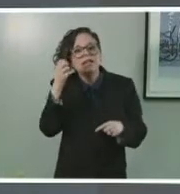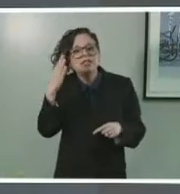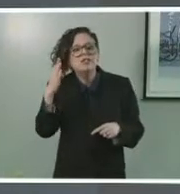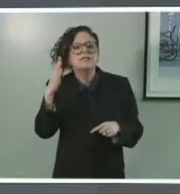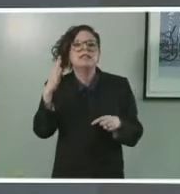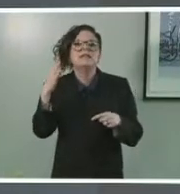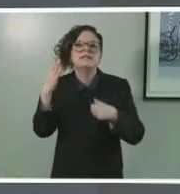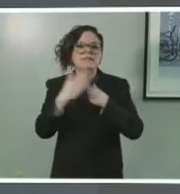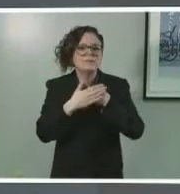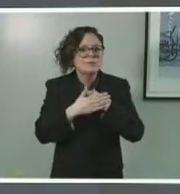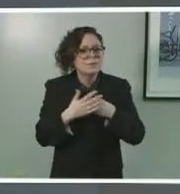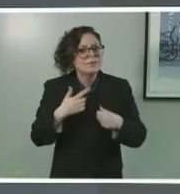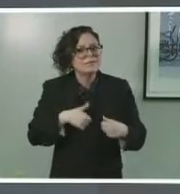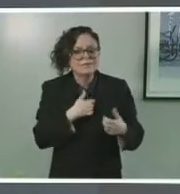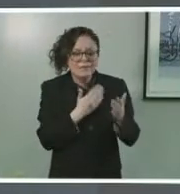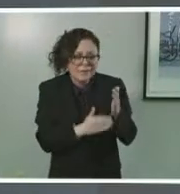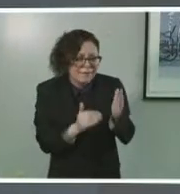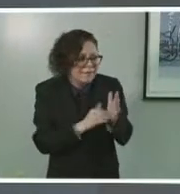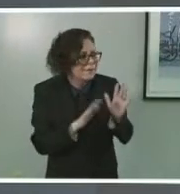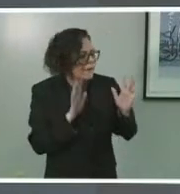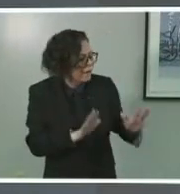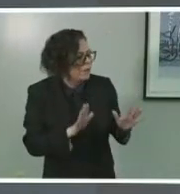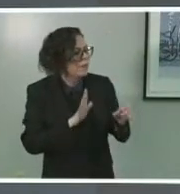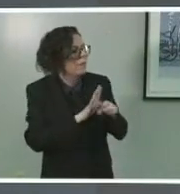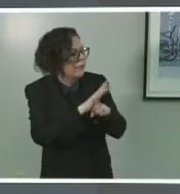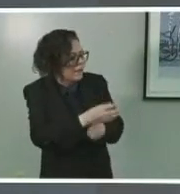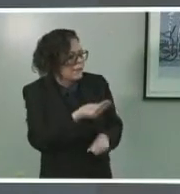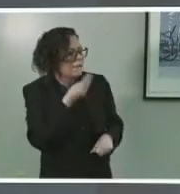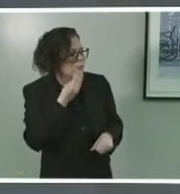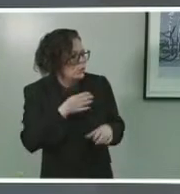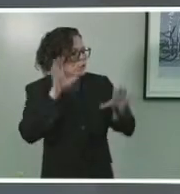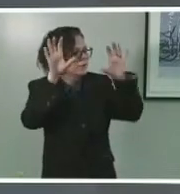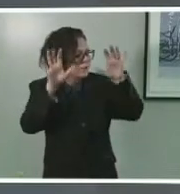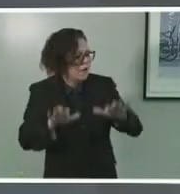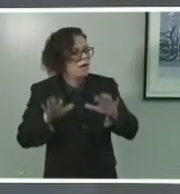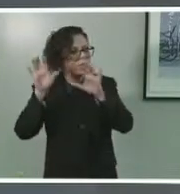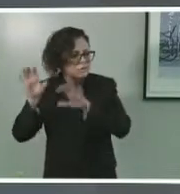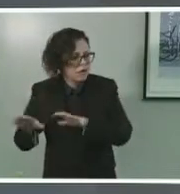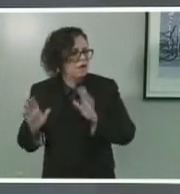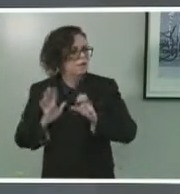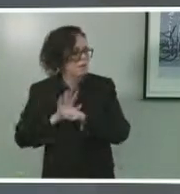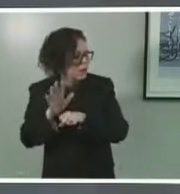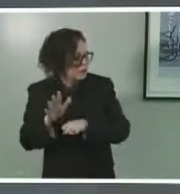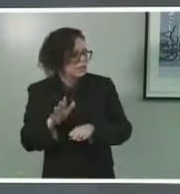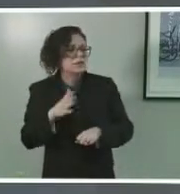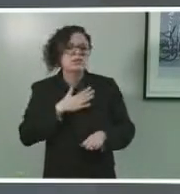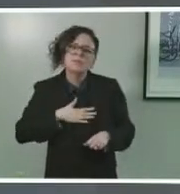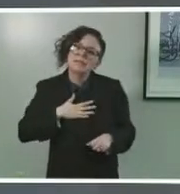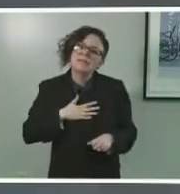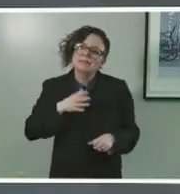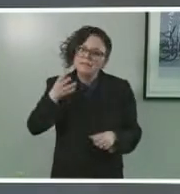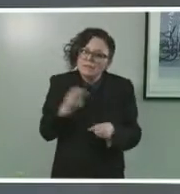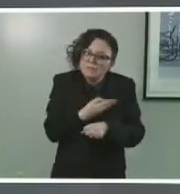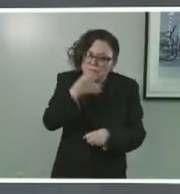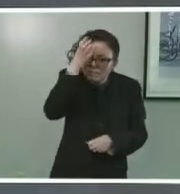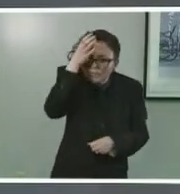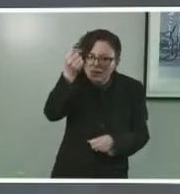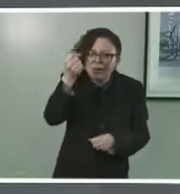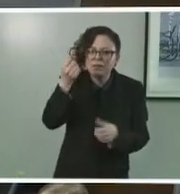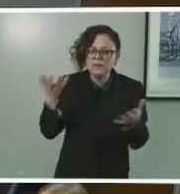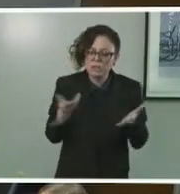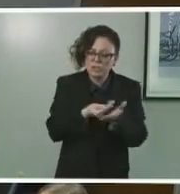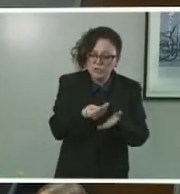they're not running out of food. They continue to stock their stores. So let's be sensible about what we buy and how much of it we